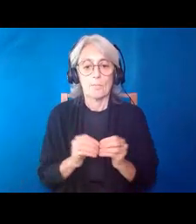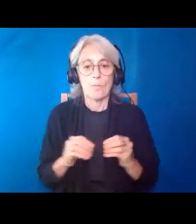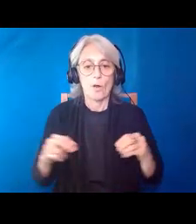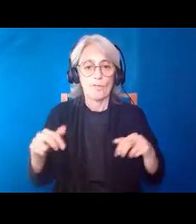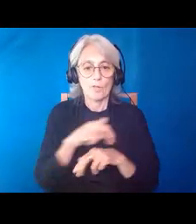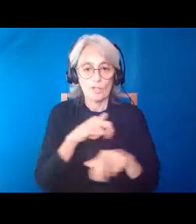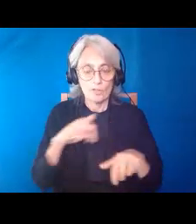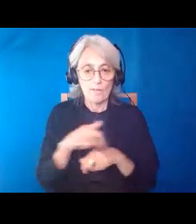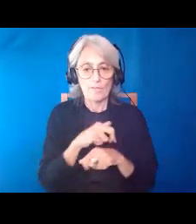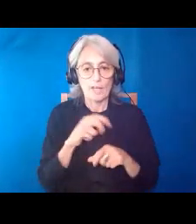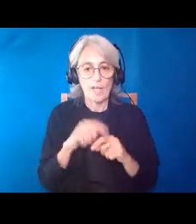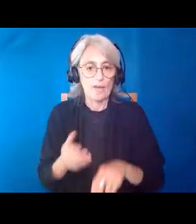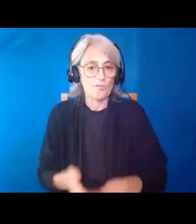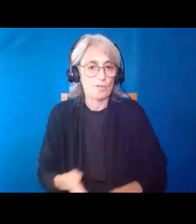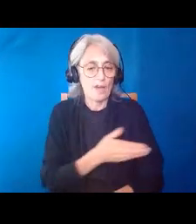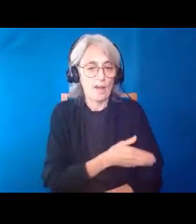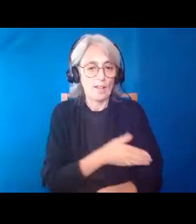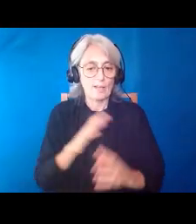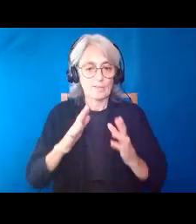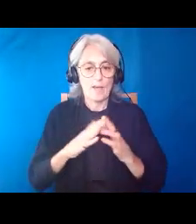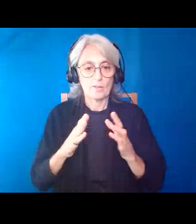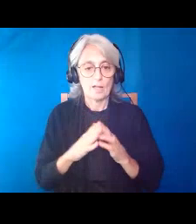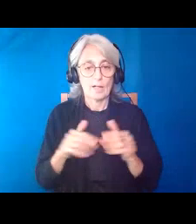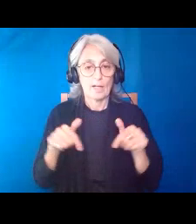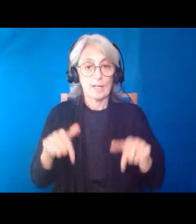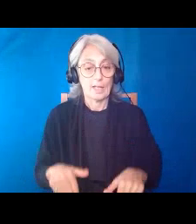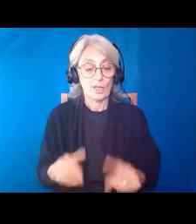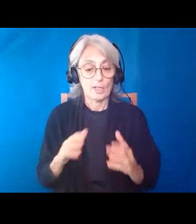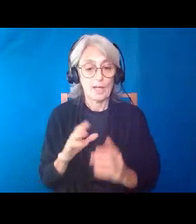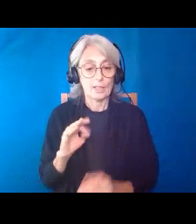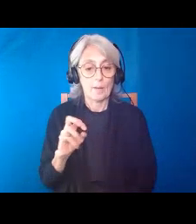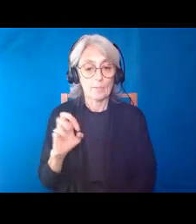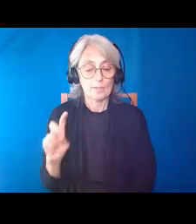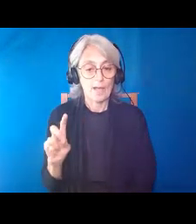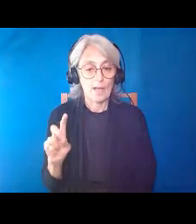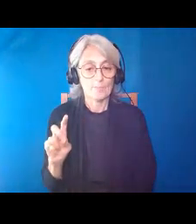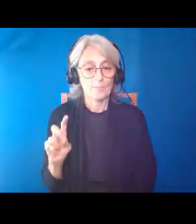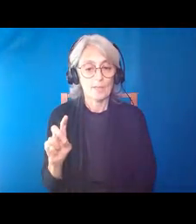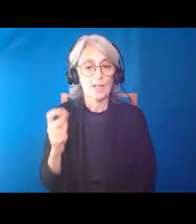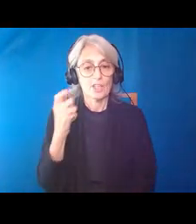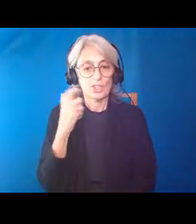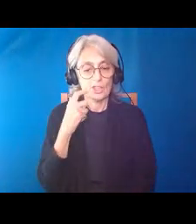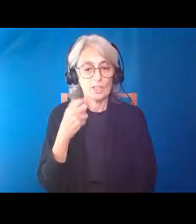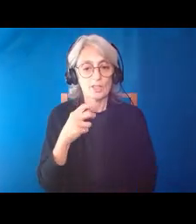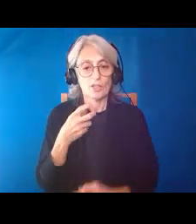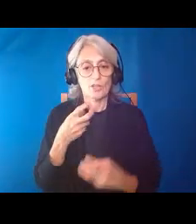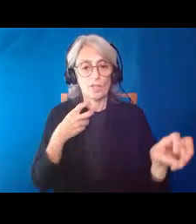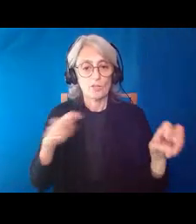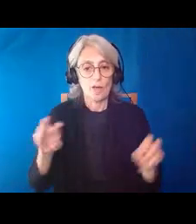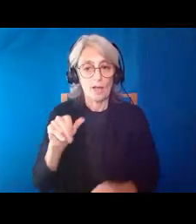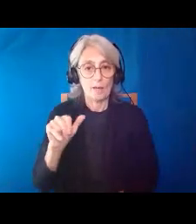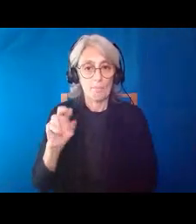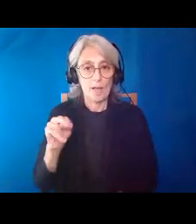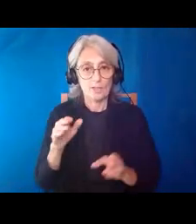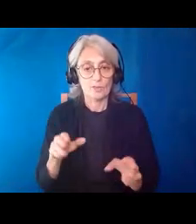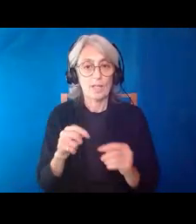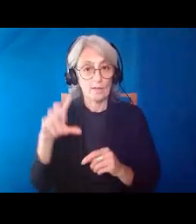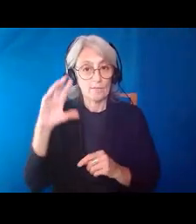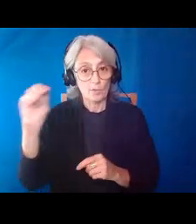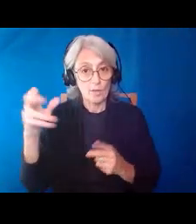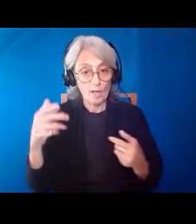downtown. And right here in downtown Merced, the city just recently rerouted Main Street. If you guys had a chance to walk or